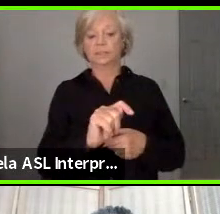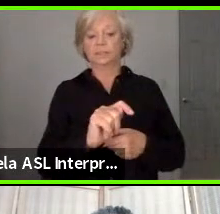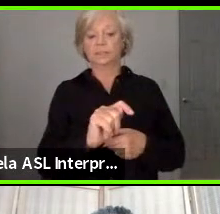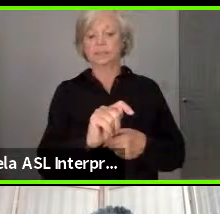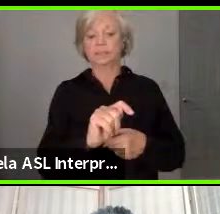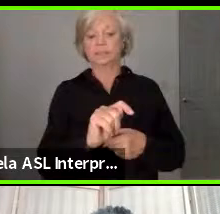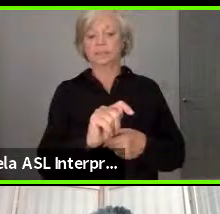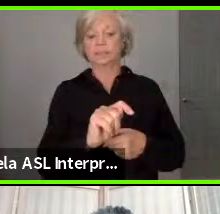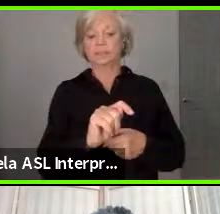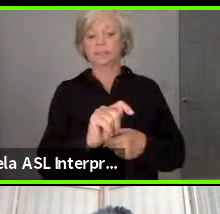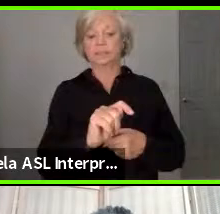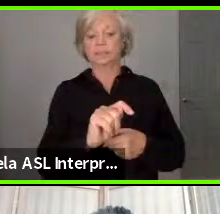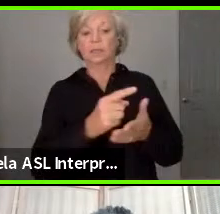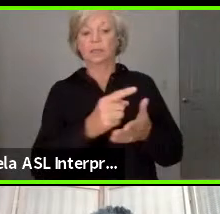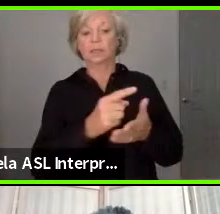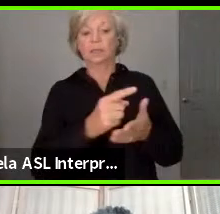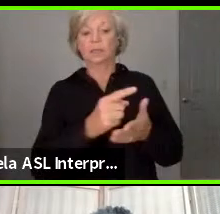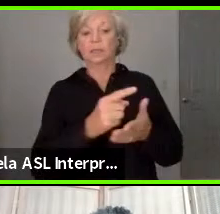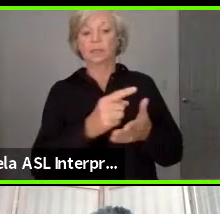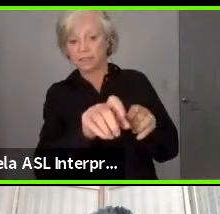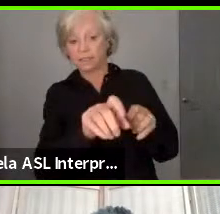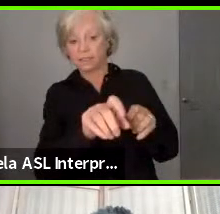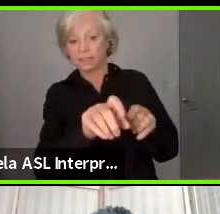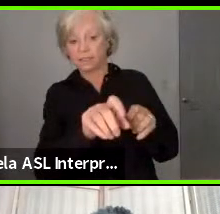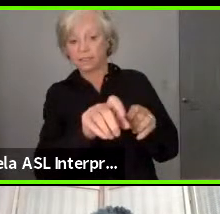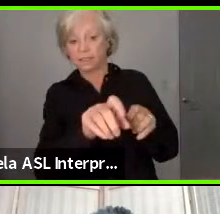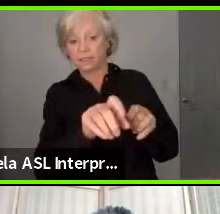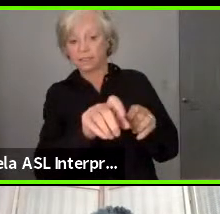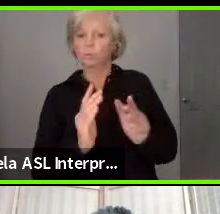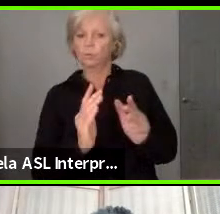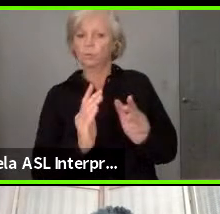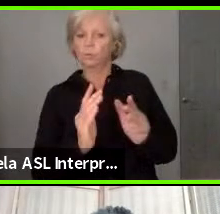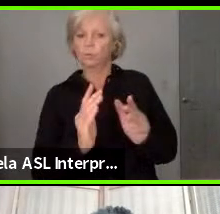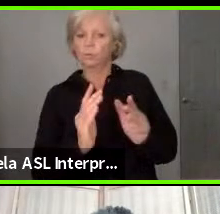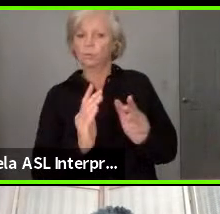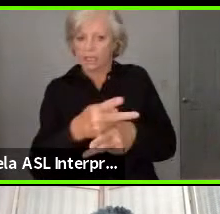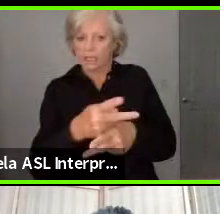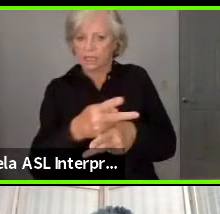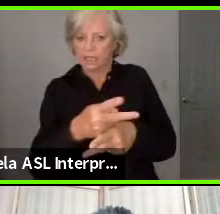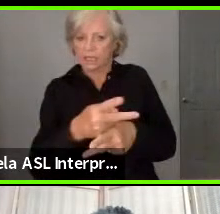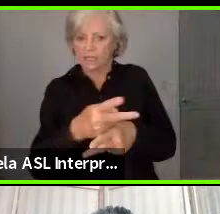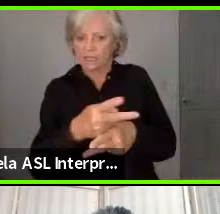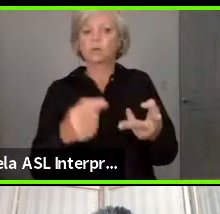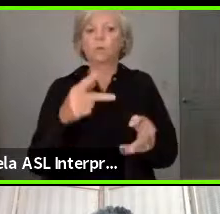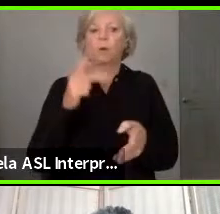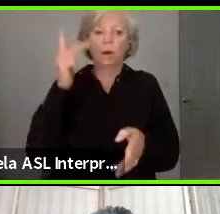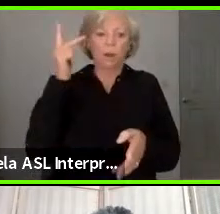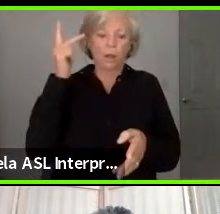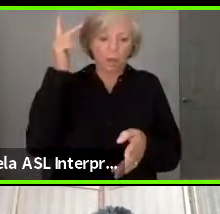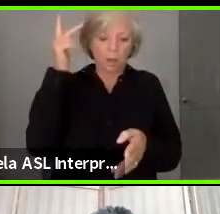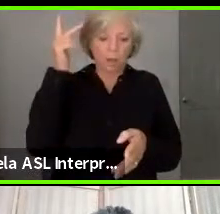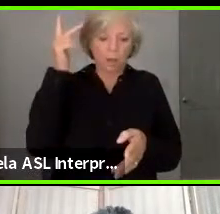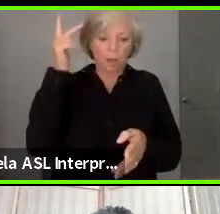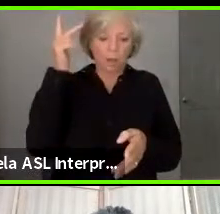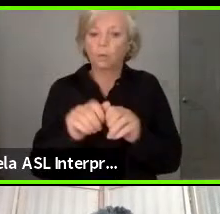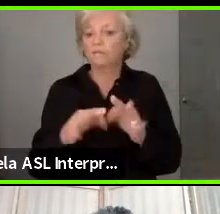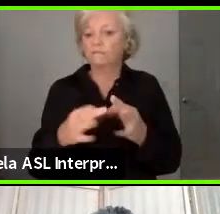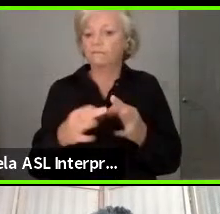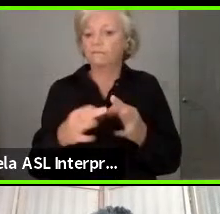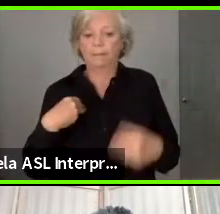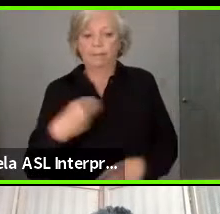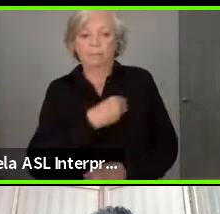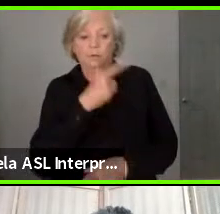week, would be going to caregivers and direct service professionals or parents or family members that are caring for people